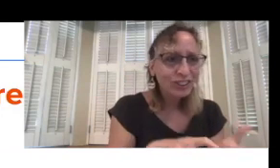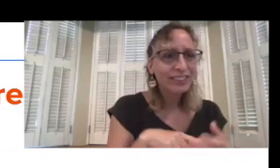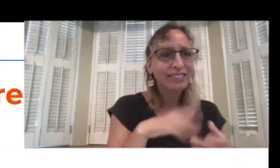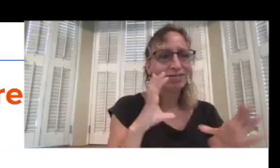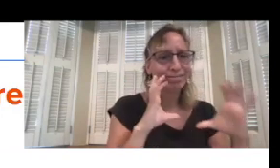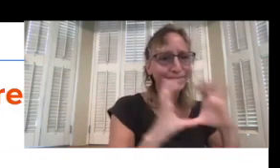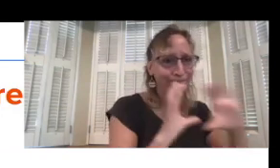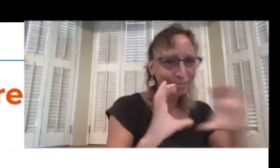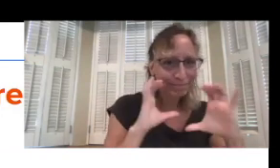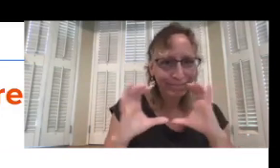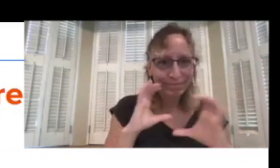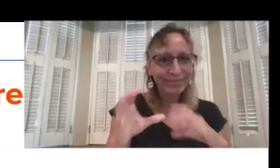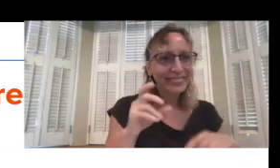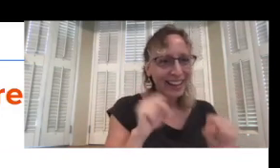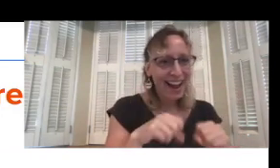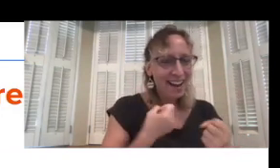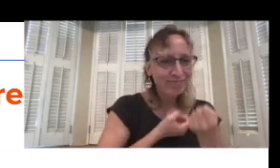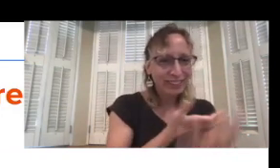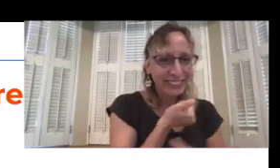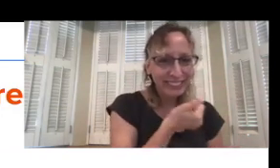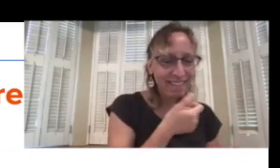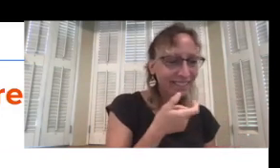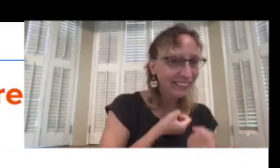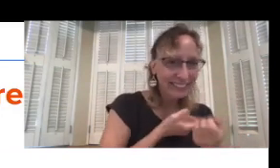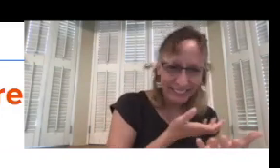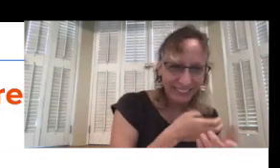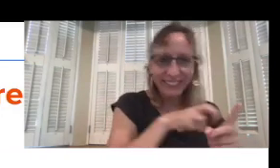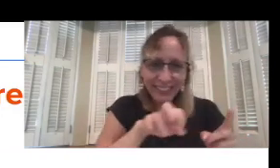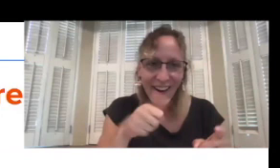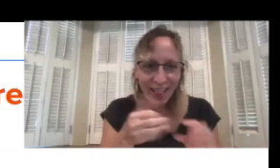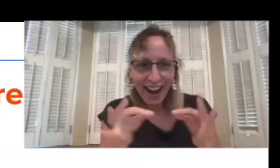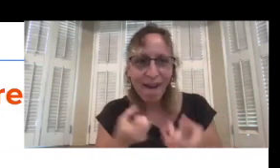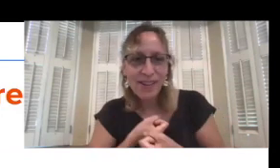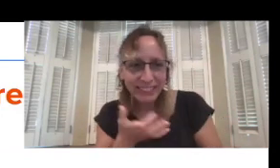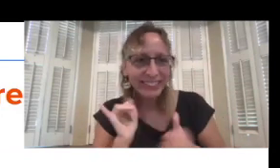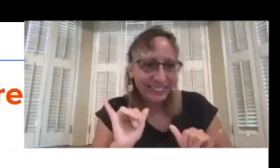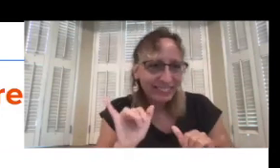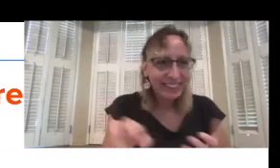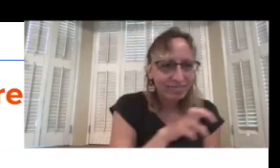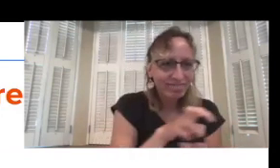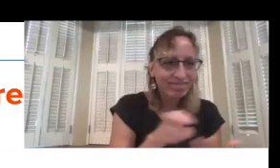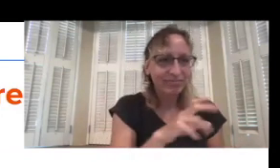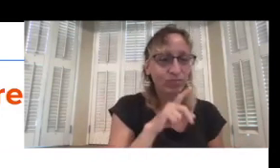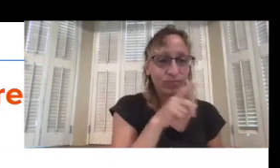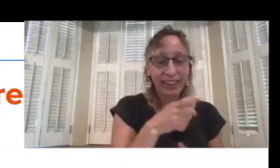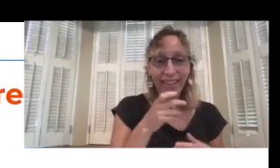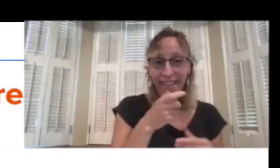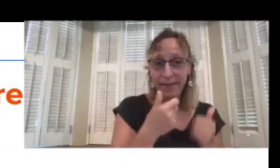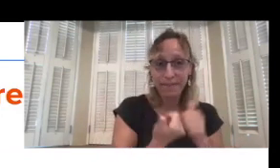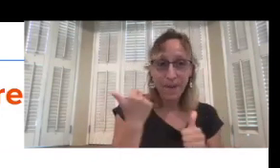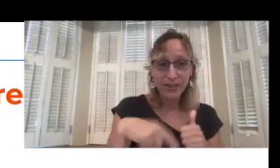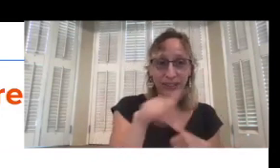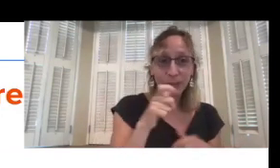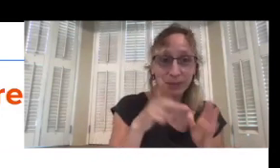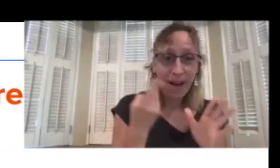Children can have better word recognition, better self-expression because they have the ability